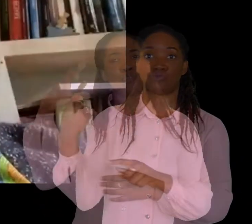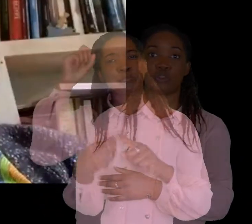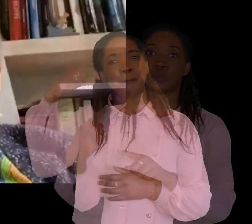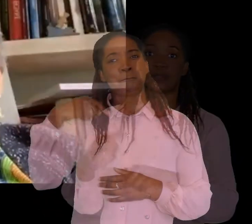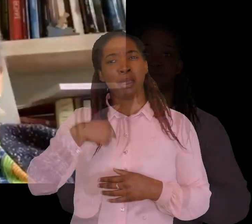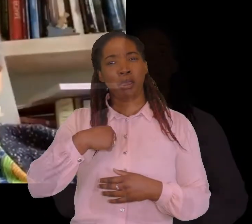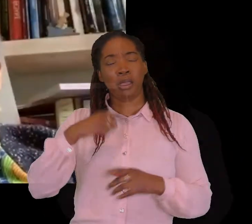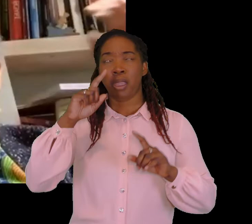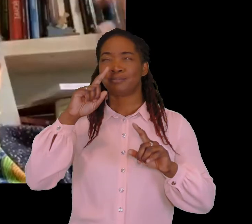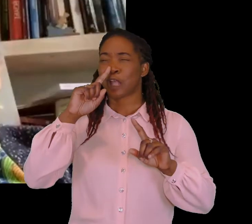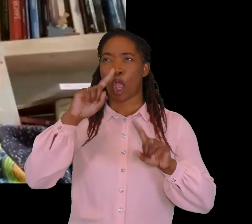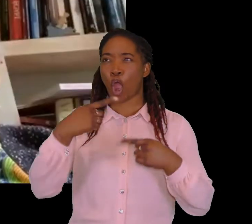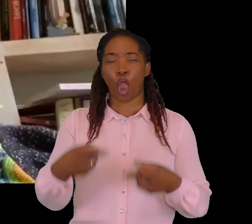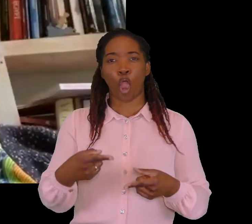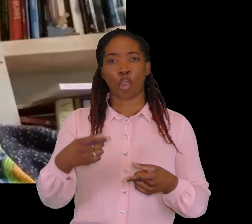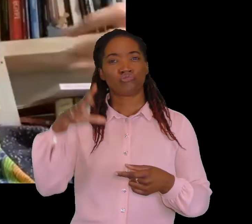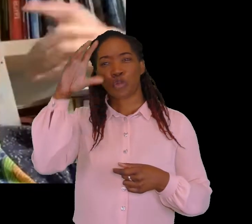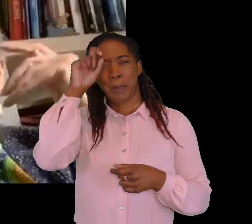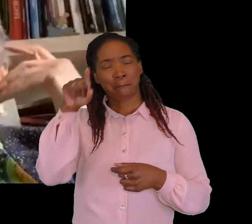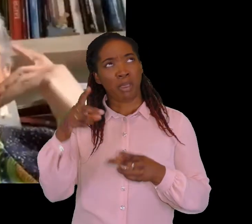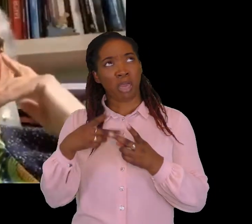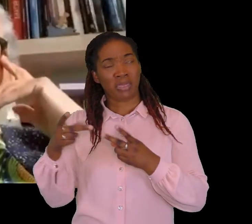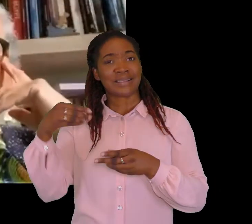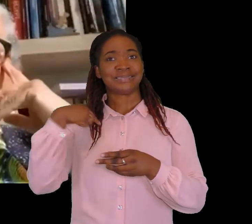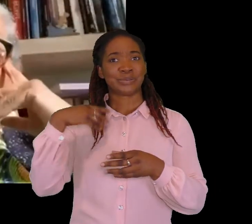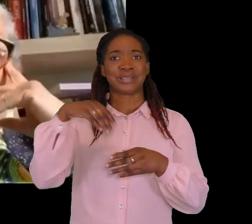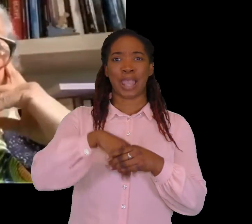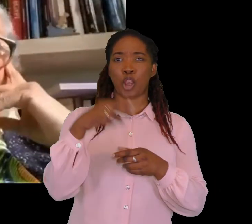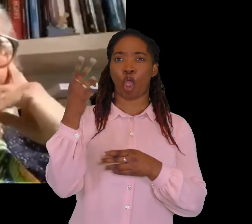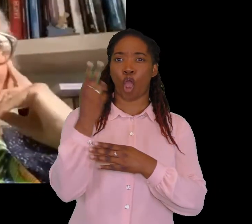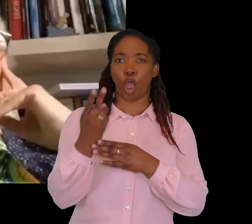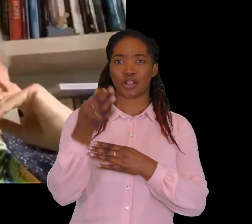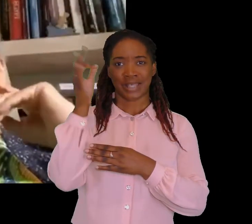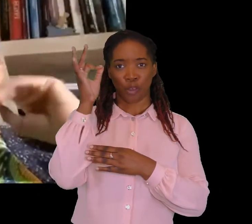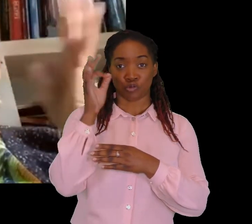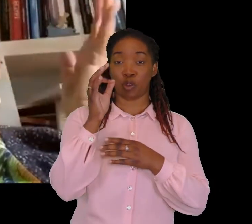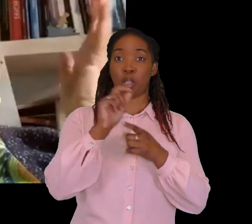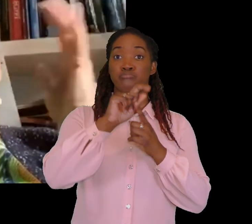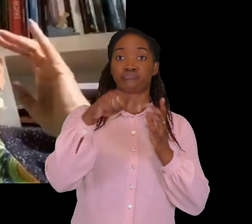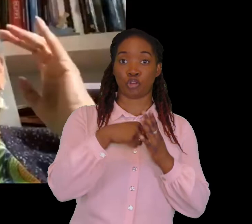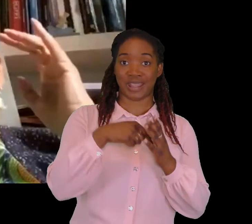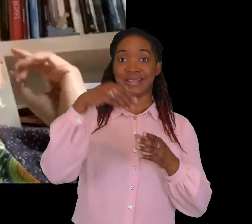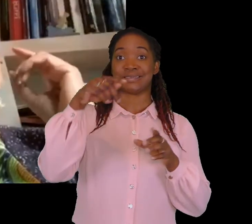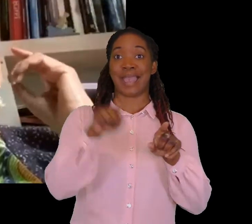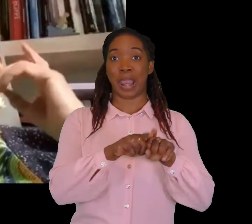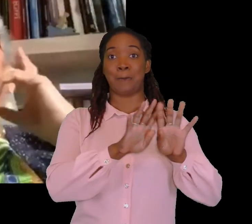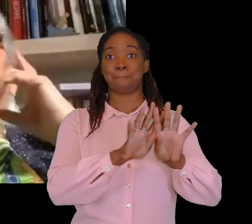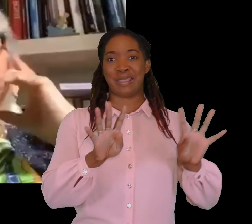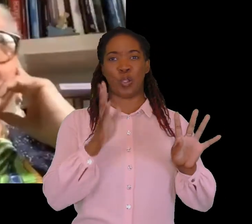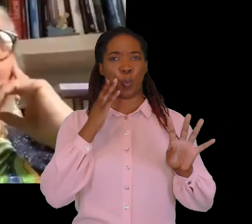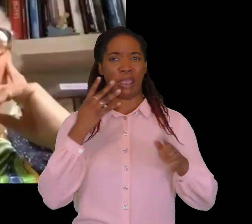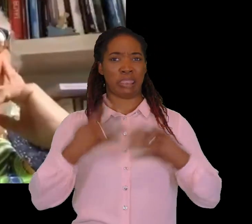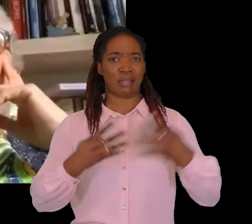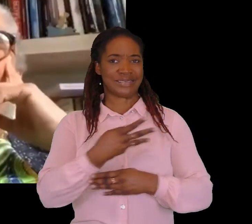can't remember the year, but I was on Arts Council project and panel, and that would have been in the 90s.